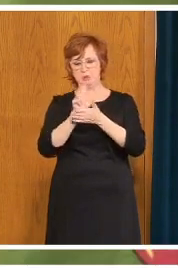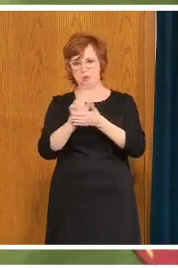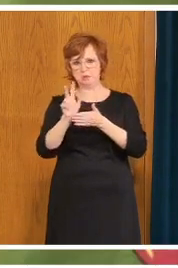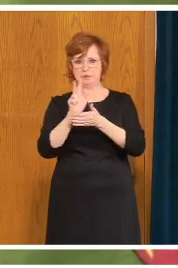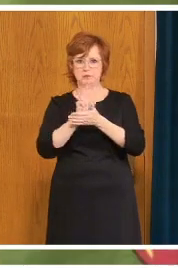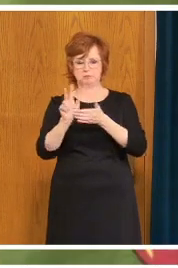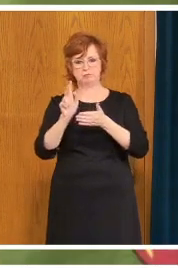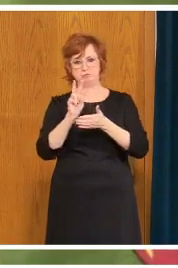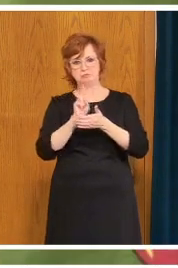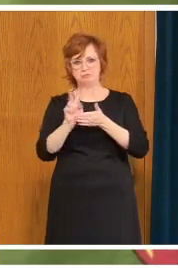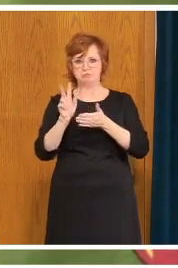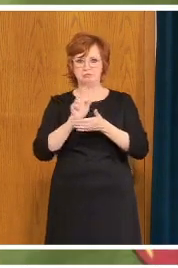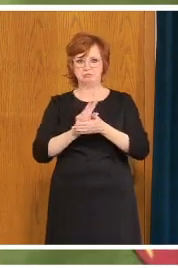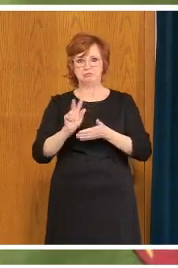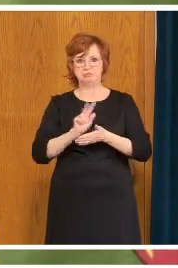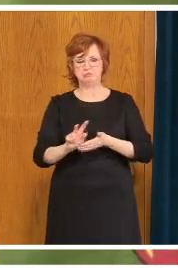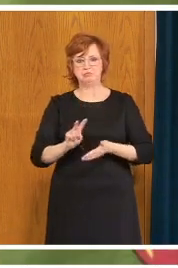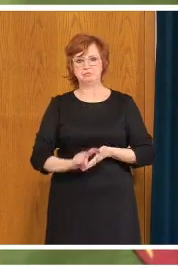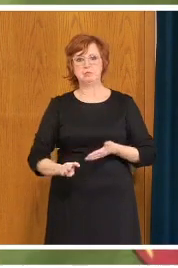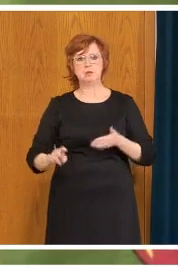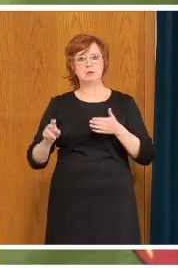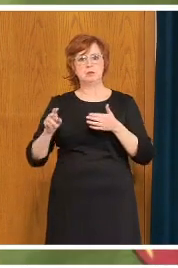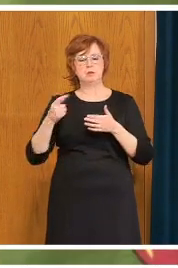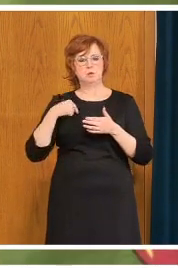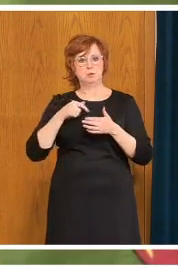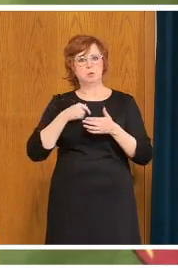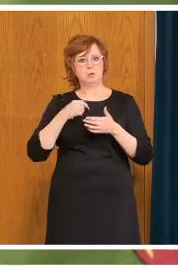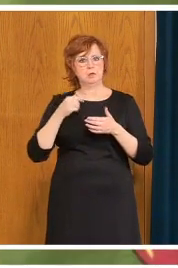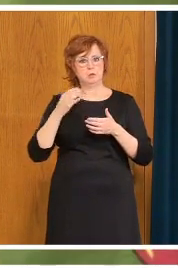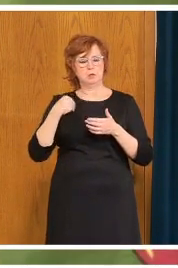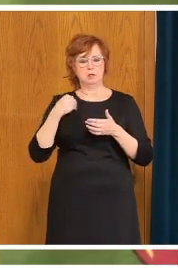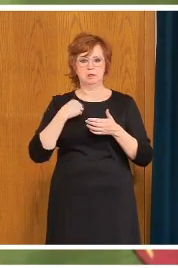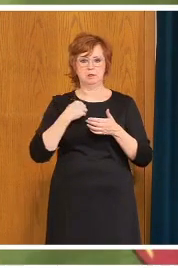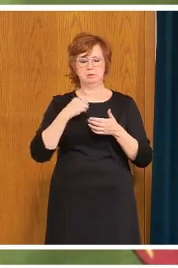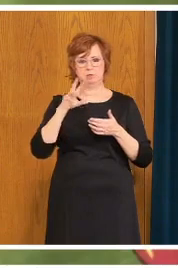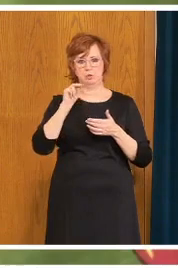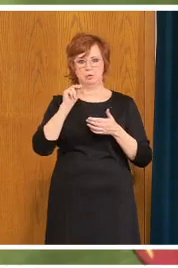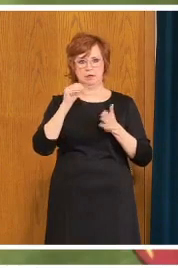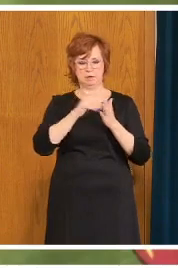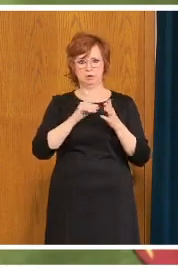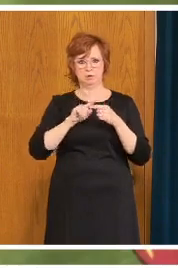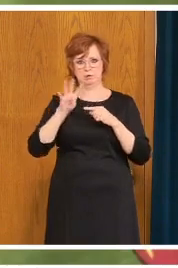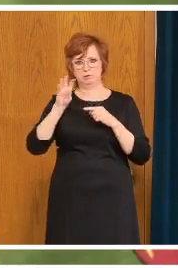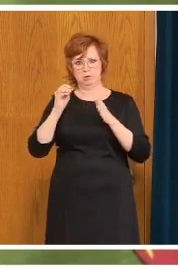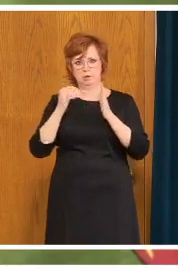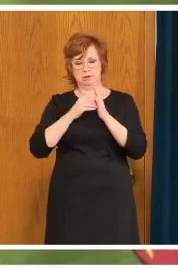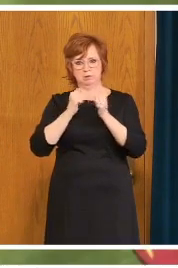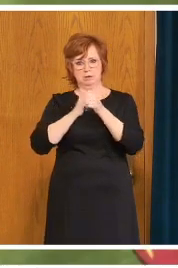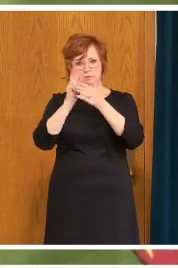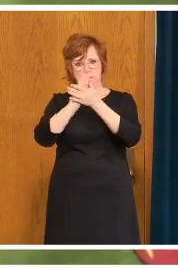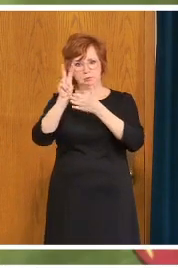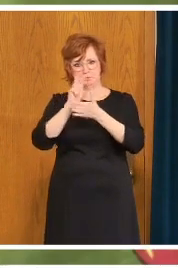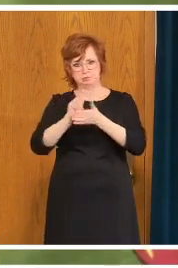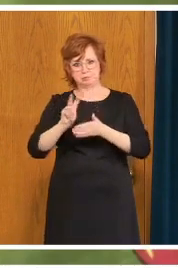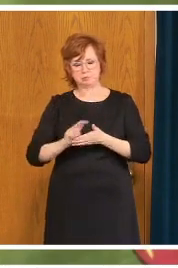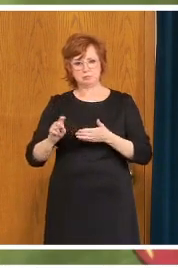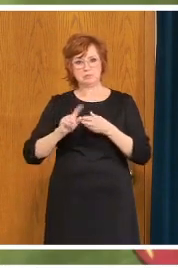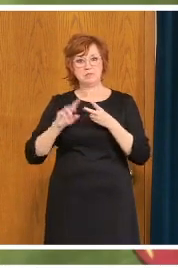in and around 30 to 40,000 every 2 to 3 weeks, which would make a huge difference. So the delay of the Moderna coming